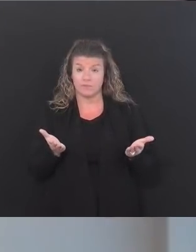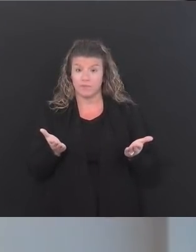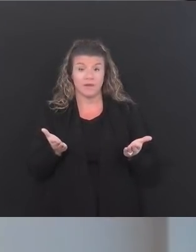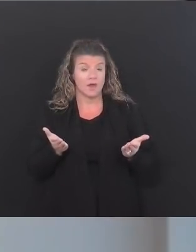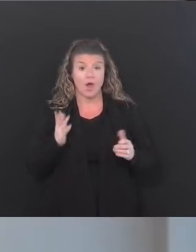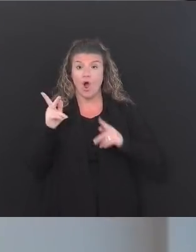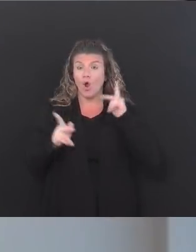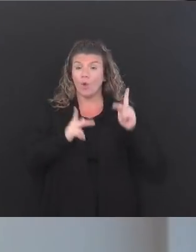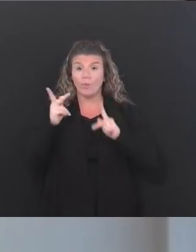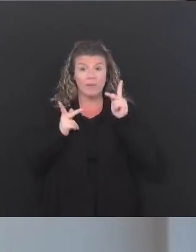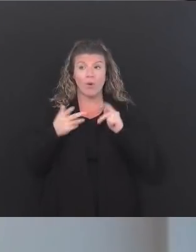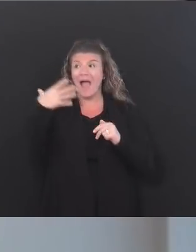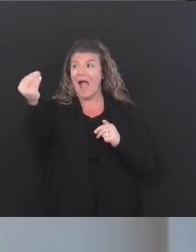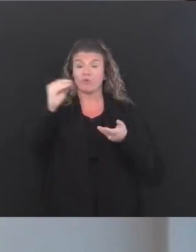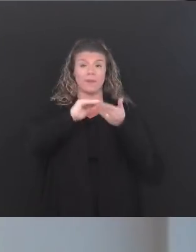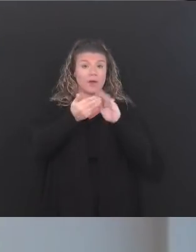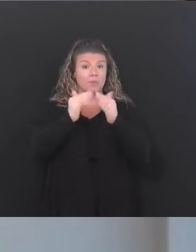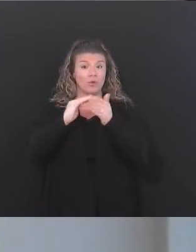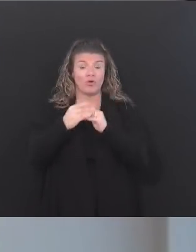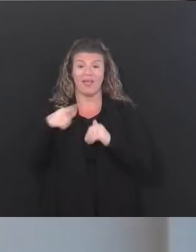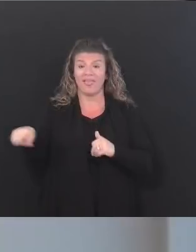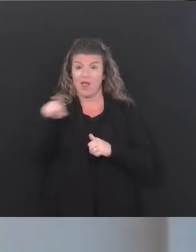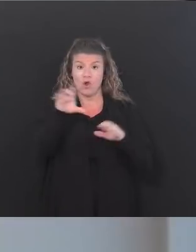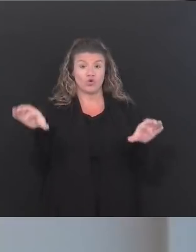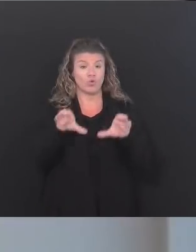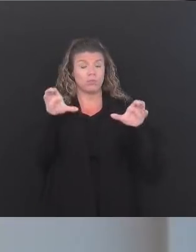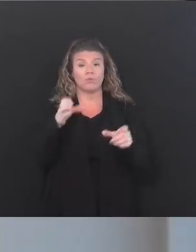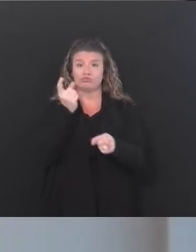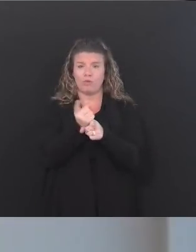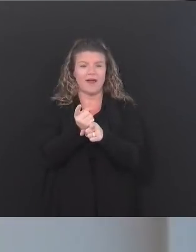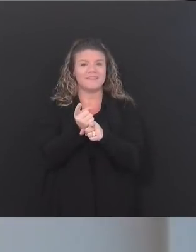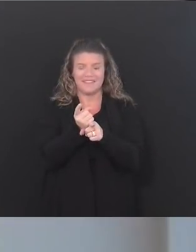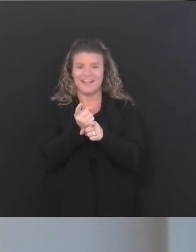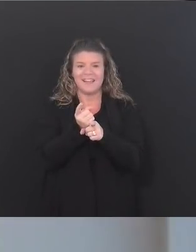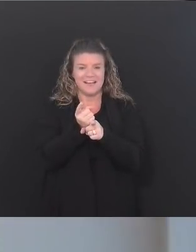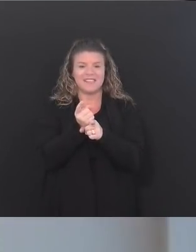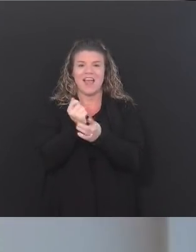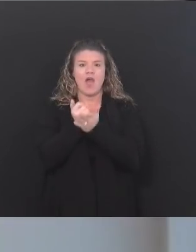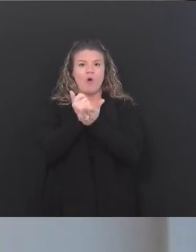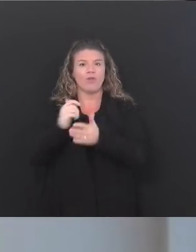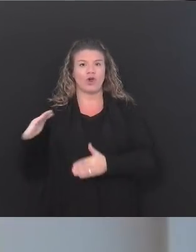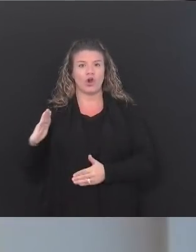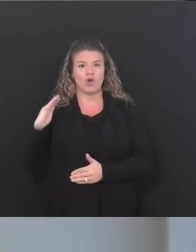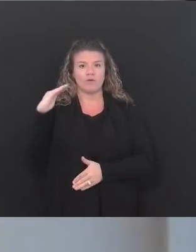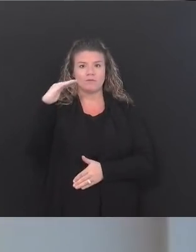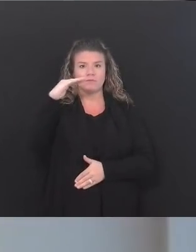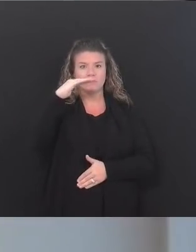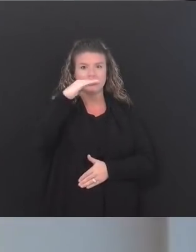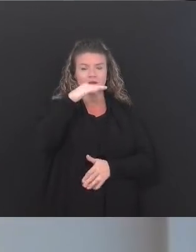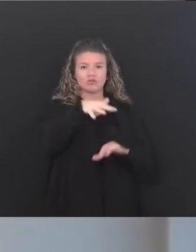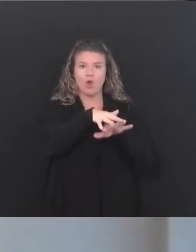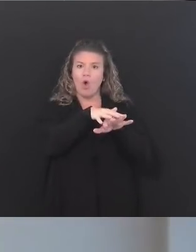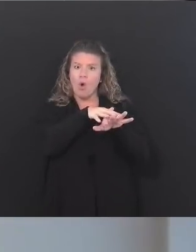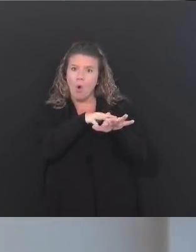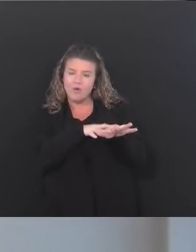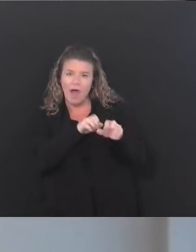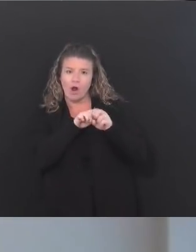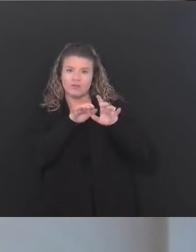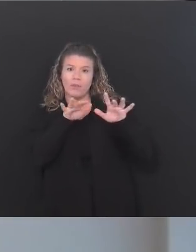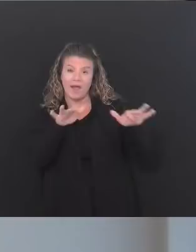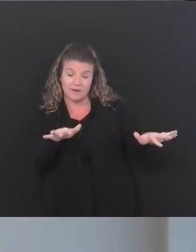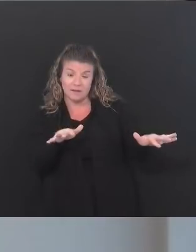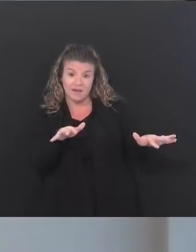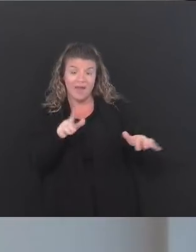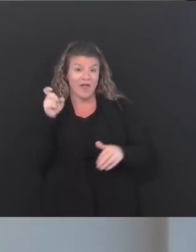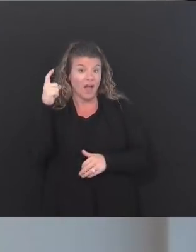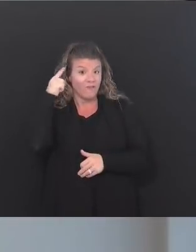our communities are doing what needs to be done to slow the spread of this virus. And as the governor said, we